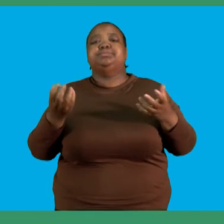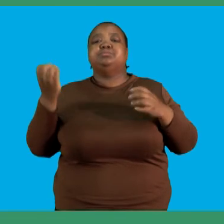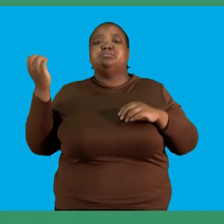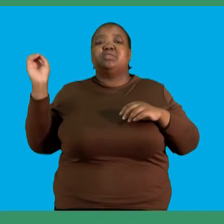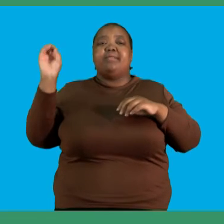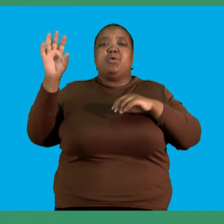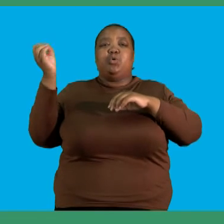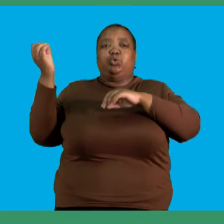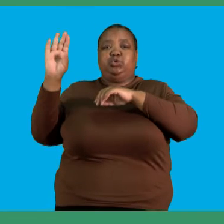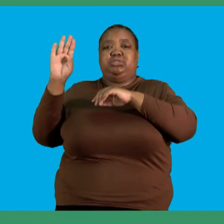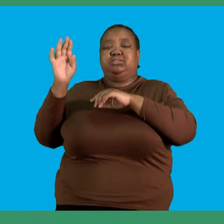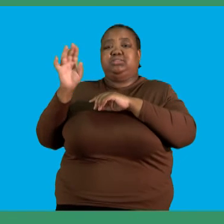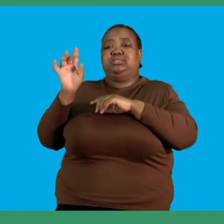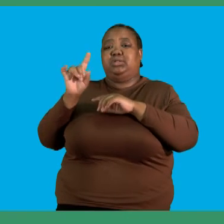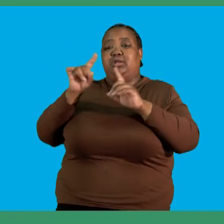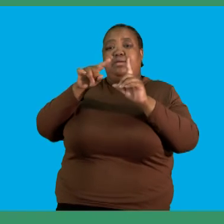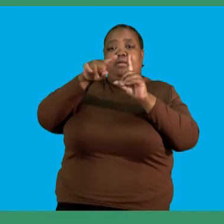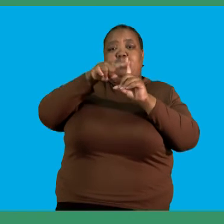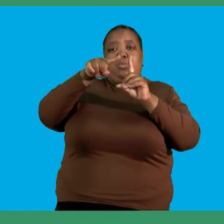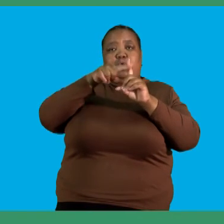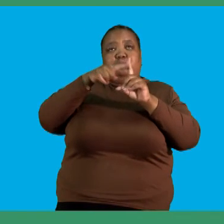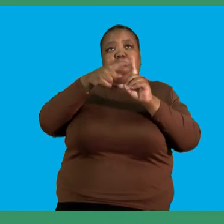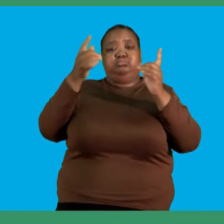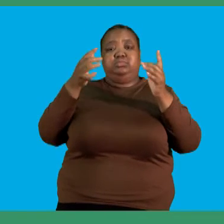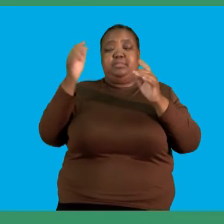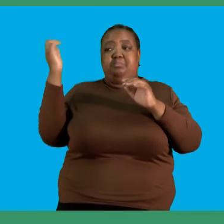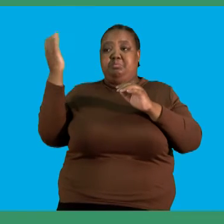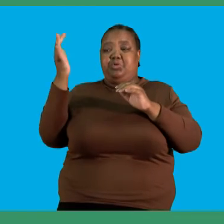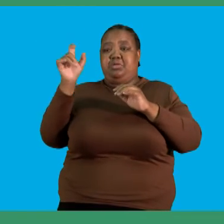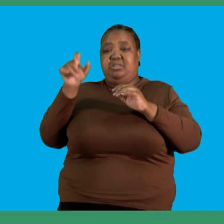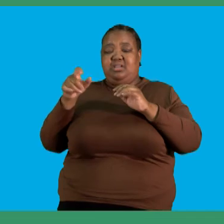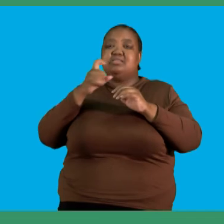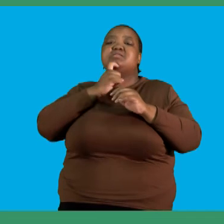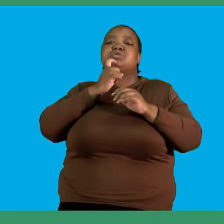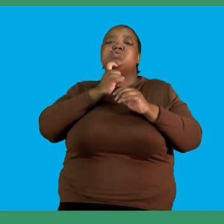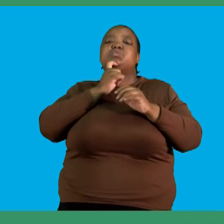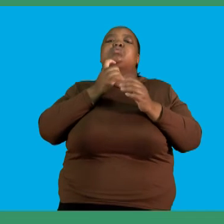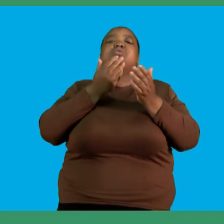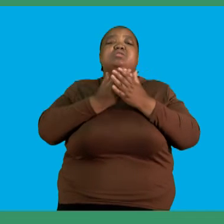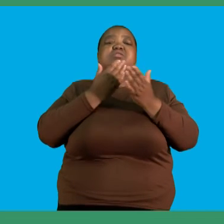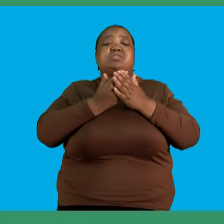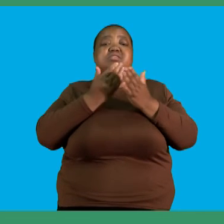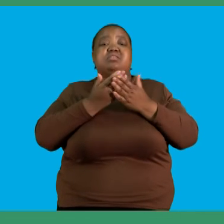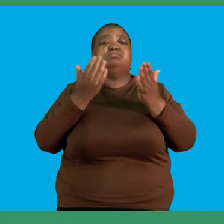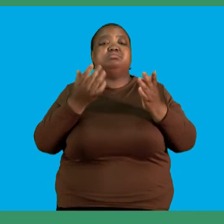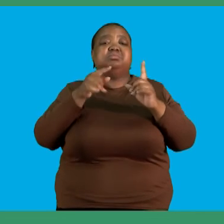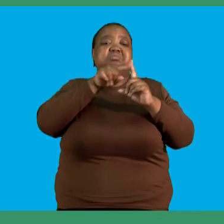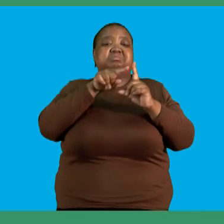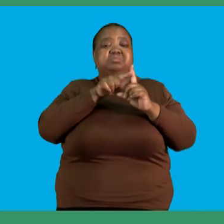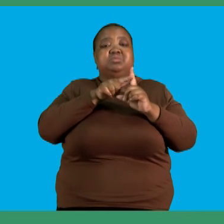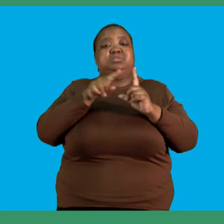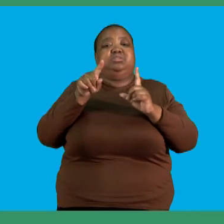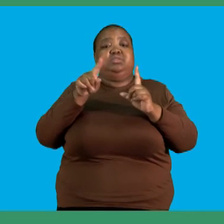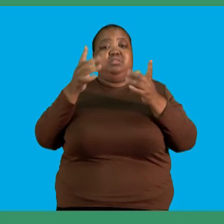effectively. And then another visual aid is your overhead projector. The positives are is that the presenter